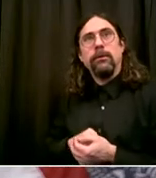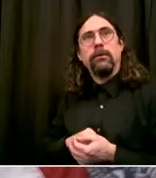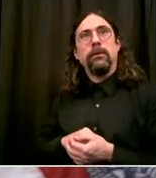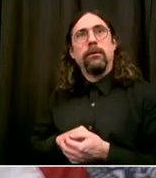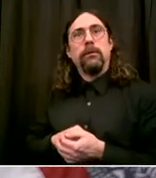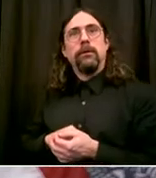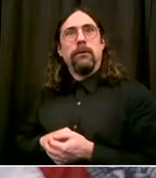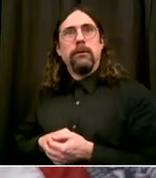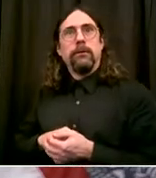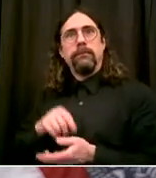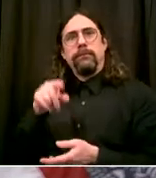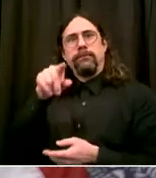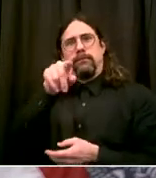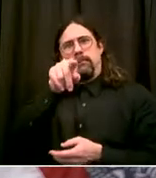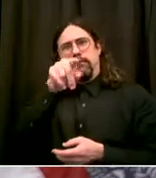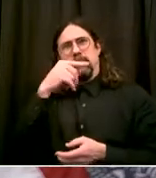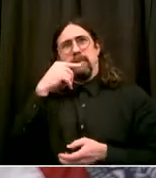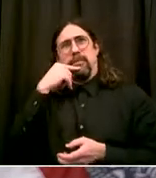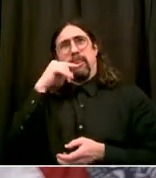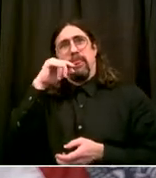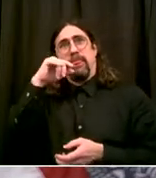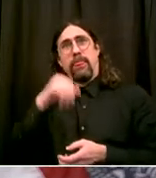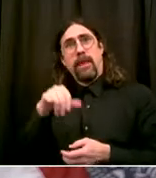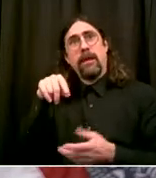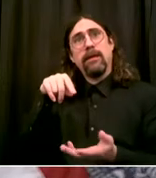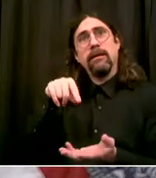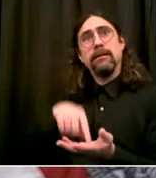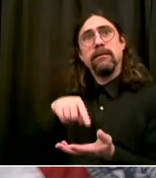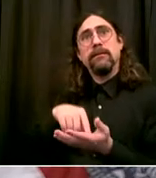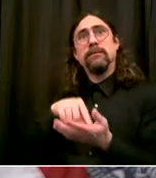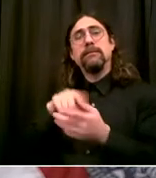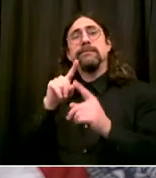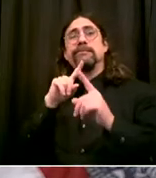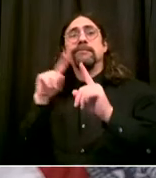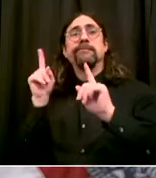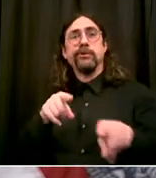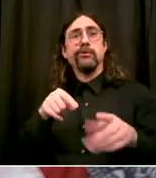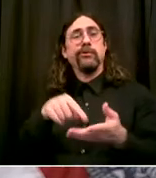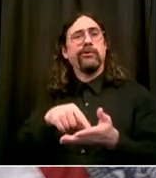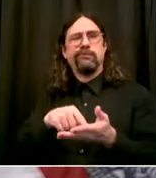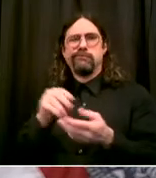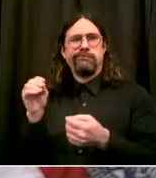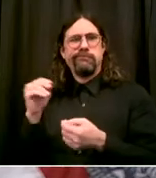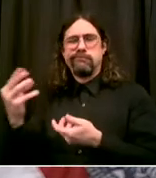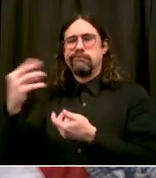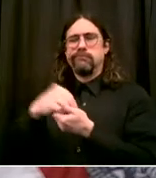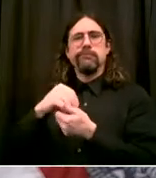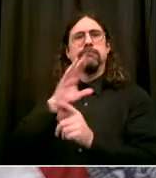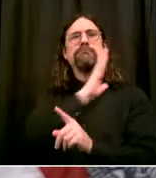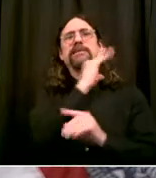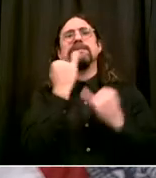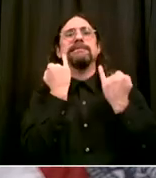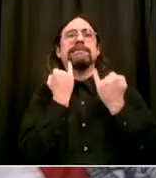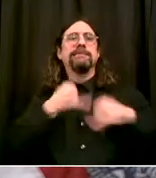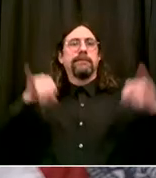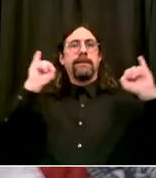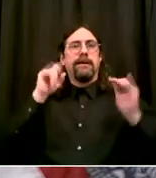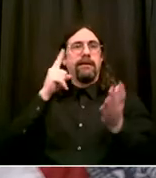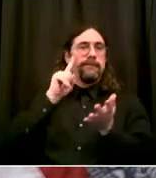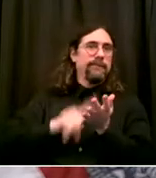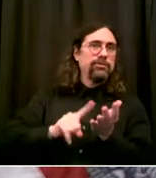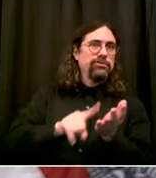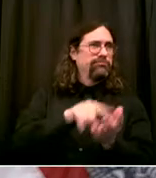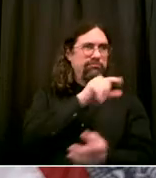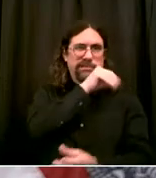I talked to Deputy Mayor Dean Fulahan and asked him to have that conversation with them, and I have not gotten that feedback.